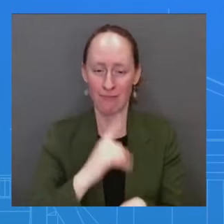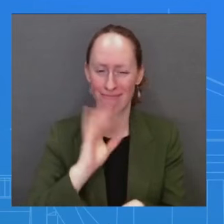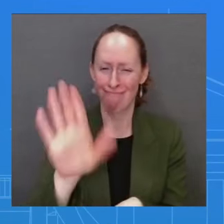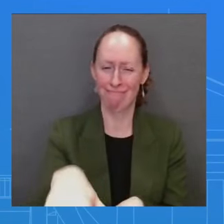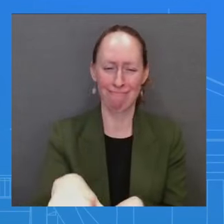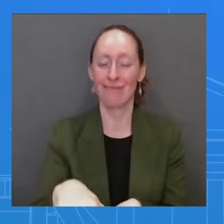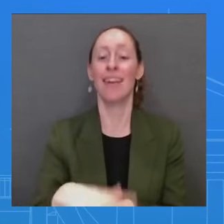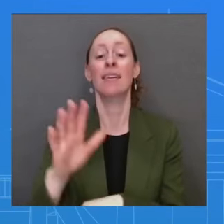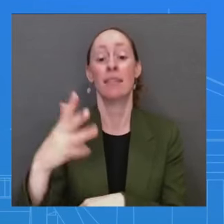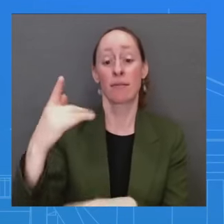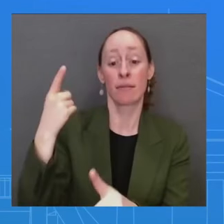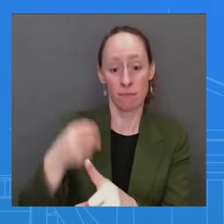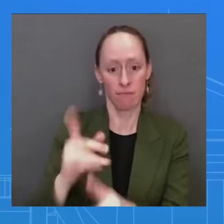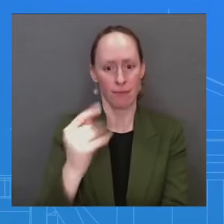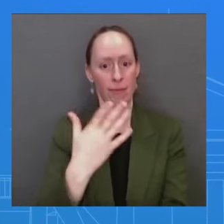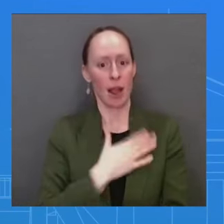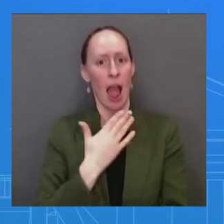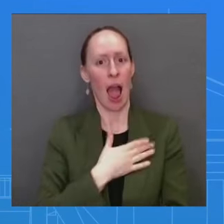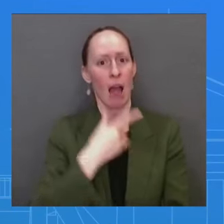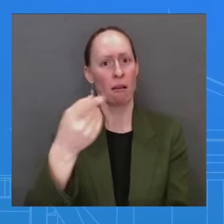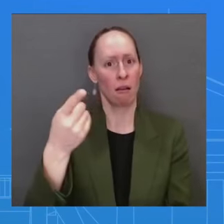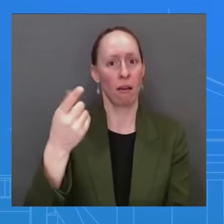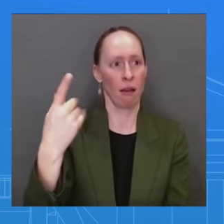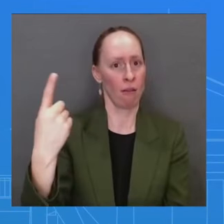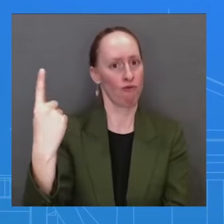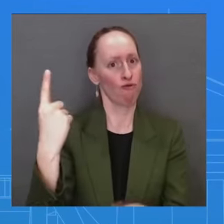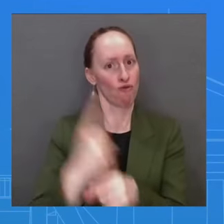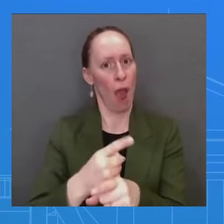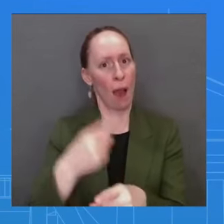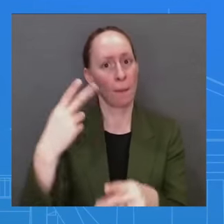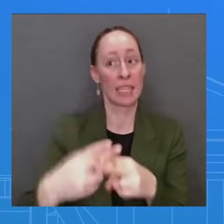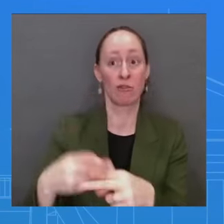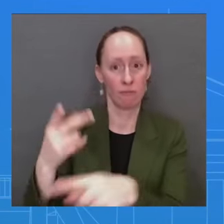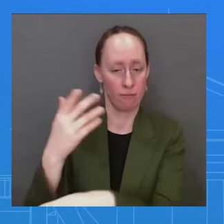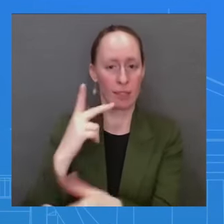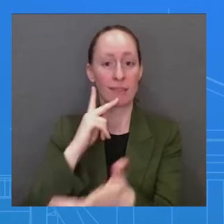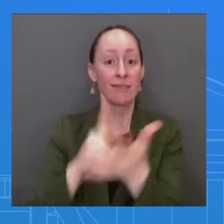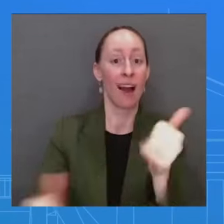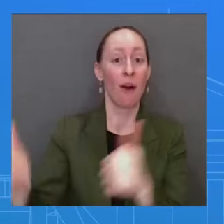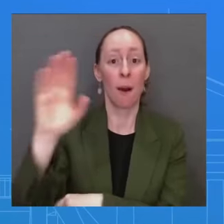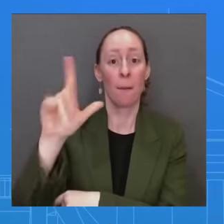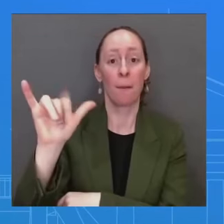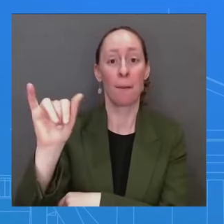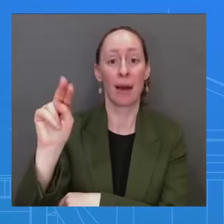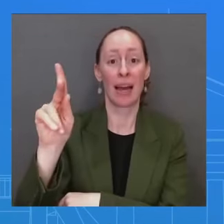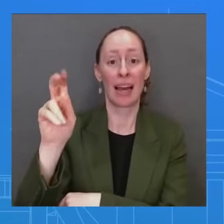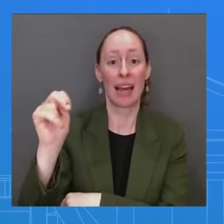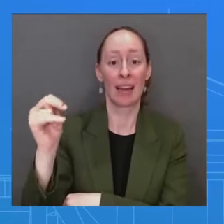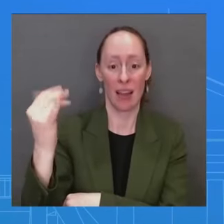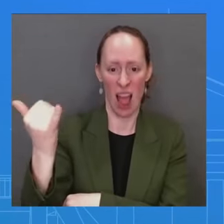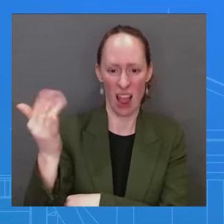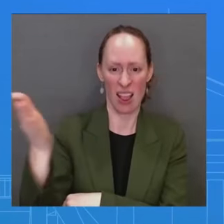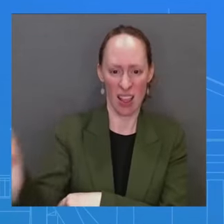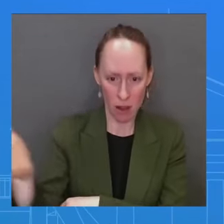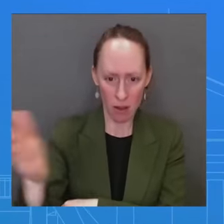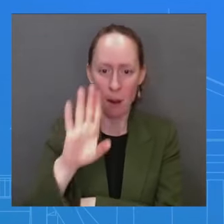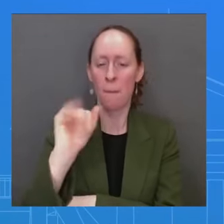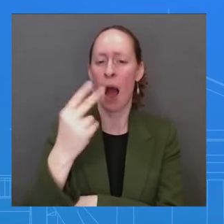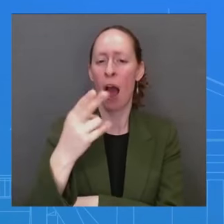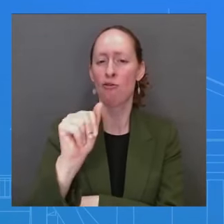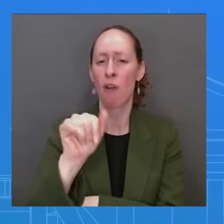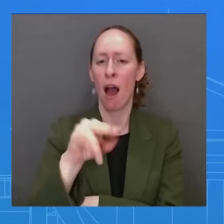there in the region today. In fact, I think he's either on his way to Bahrain right now or he is in Bahrain after wrapping up meetings in Israel.